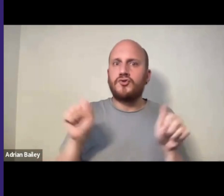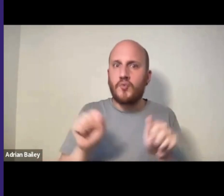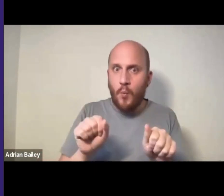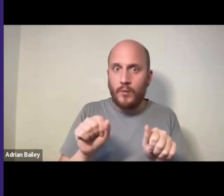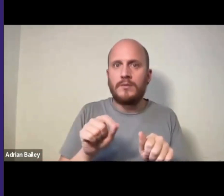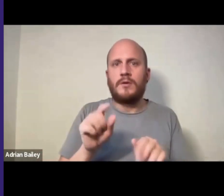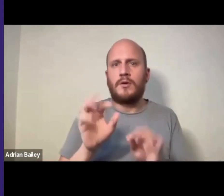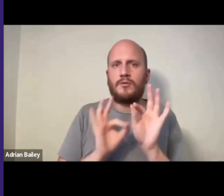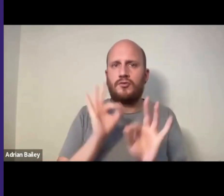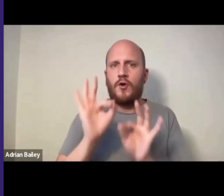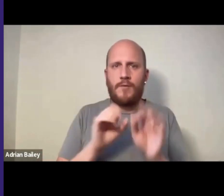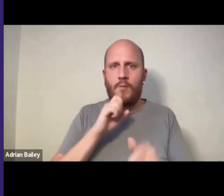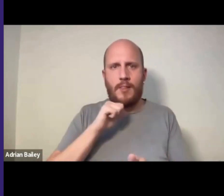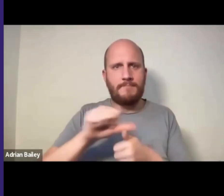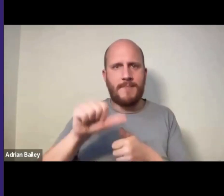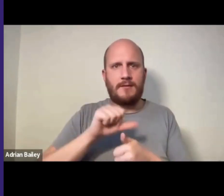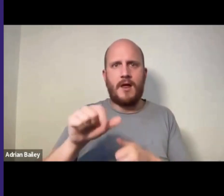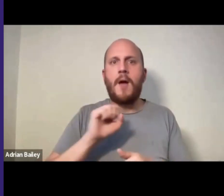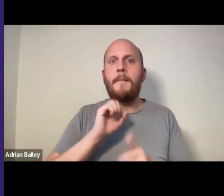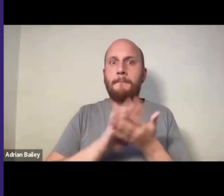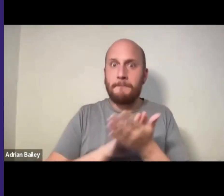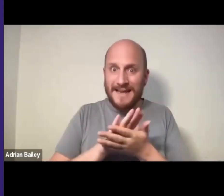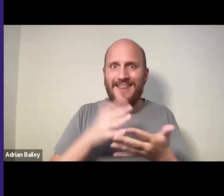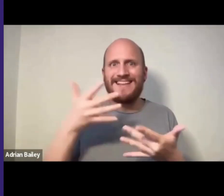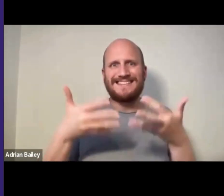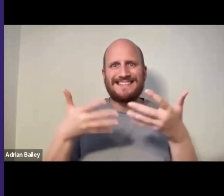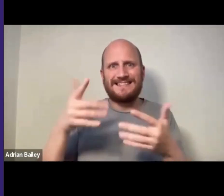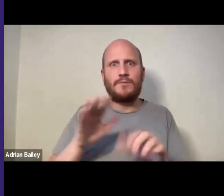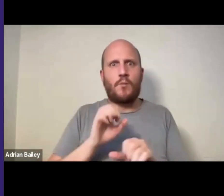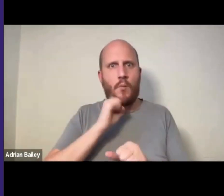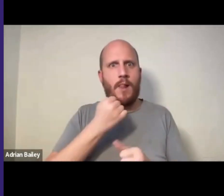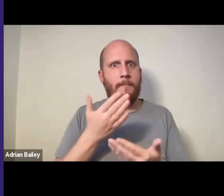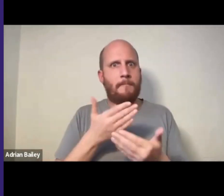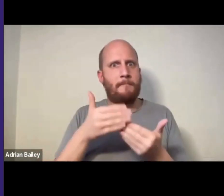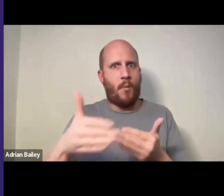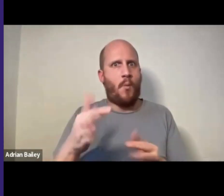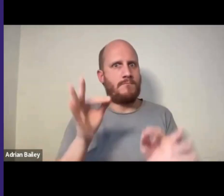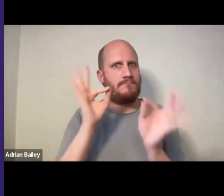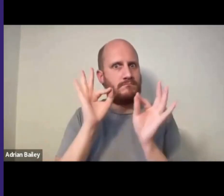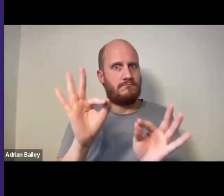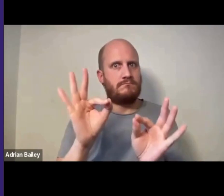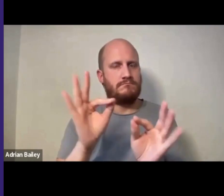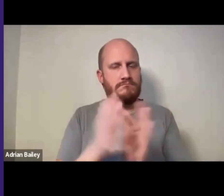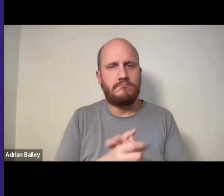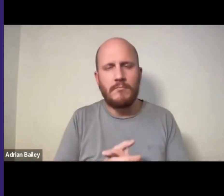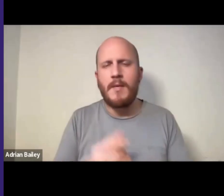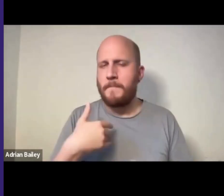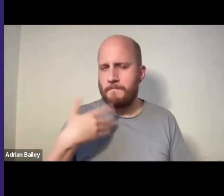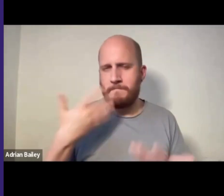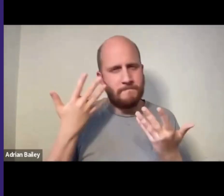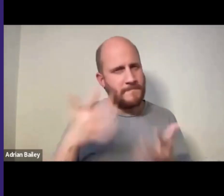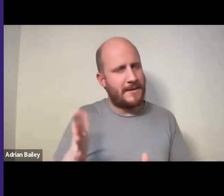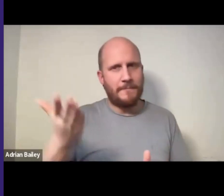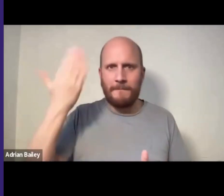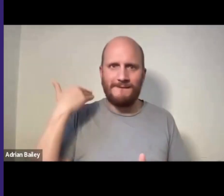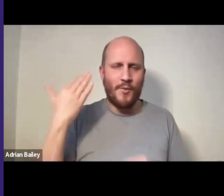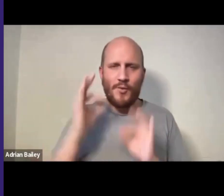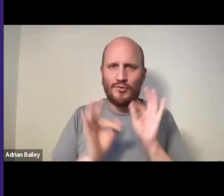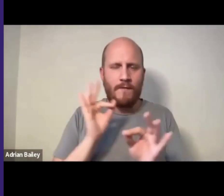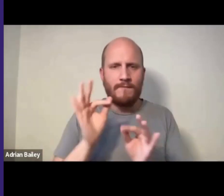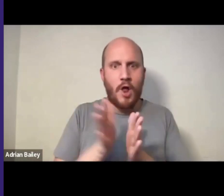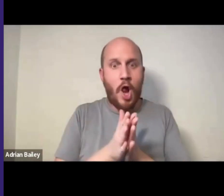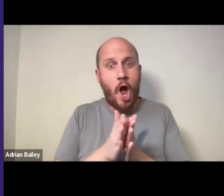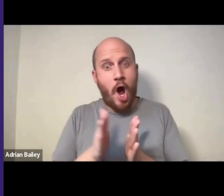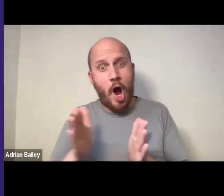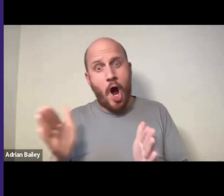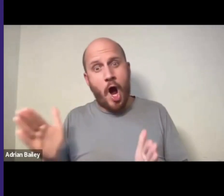for sure, making it more statistically significant. I've definitely done surveys that are way too long. Any